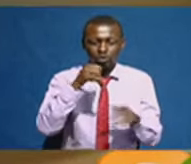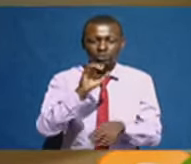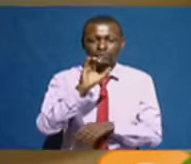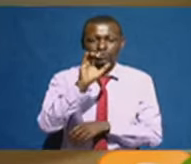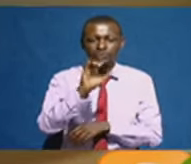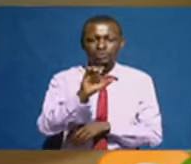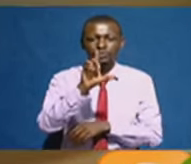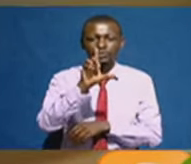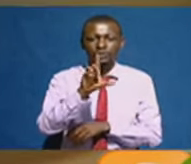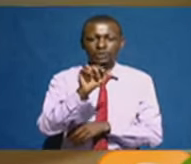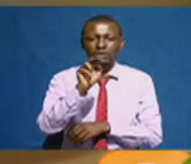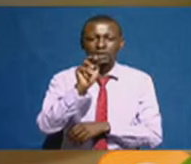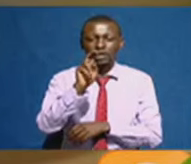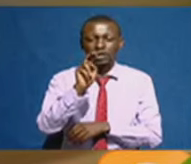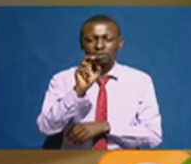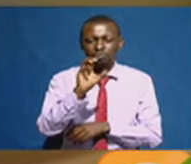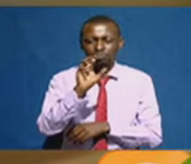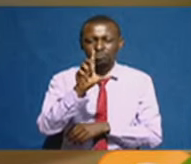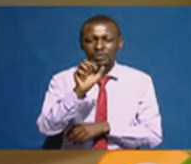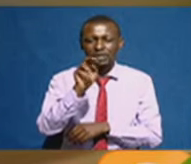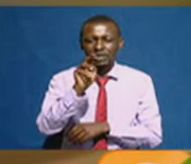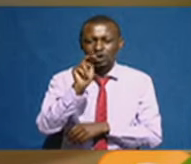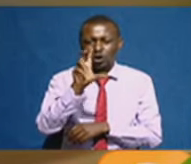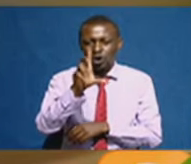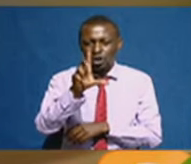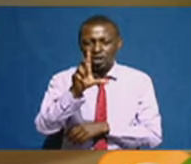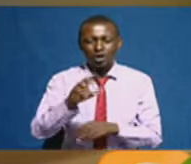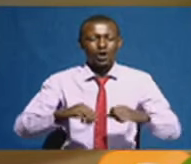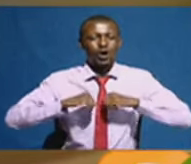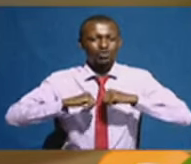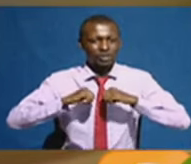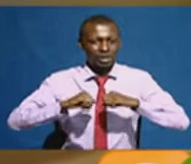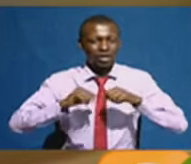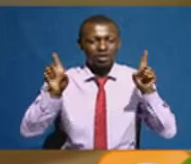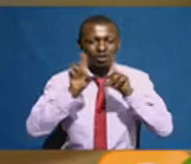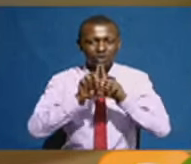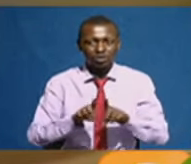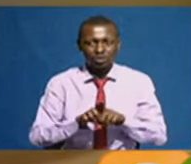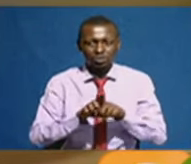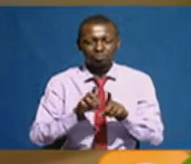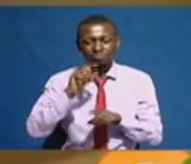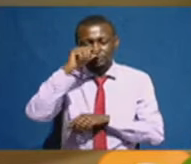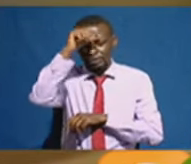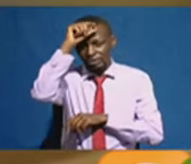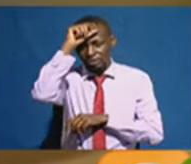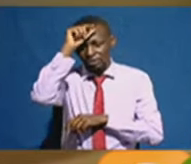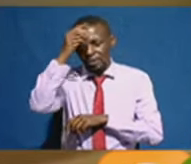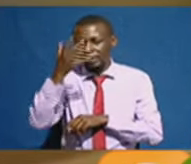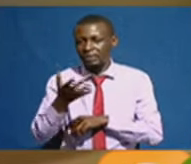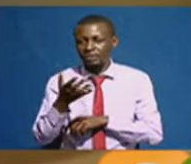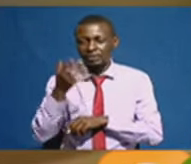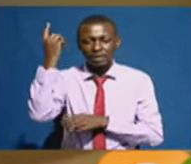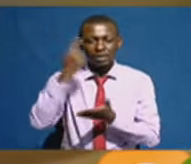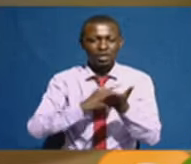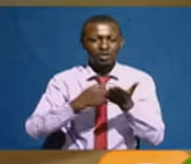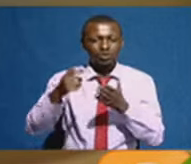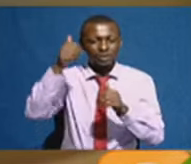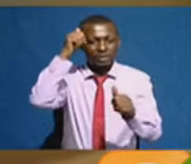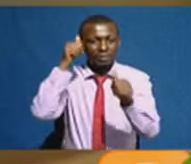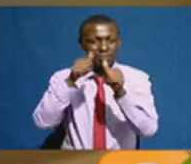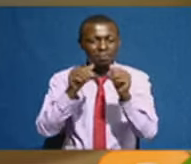lab technicians. And then now the government is playing hardball from today. Remember last week there was a meeting that they had attended,